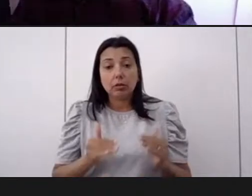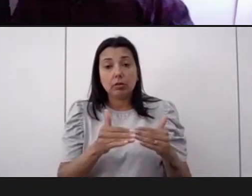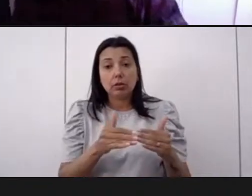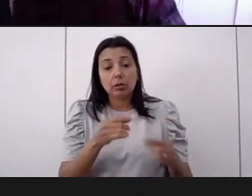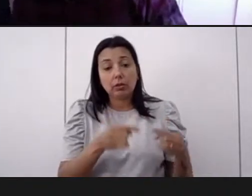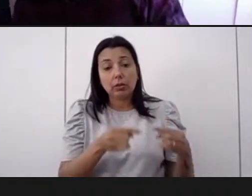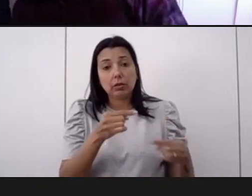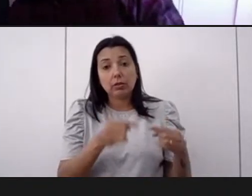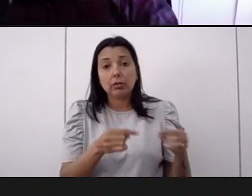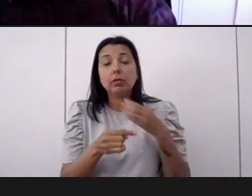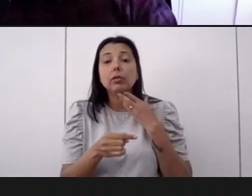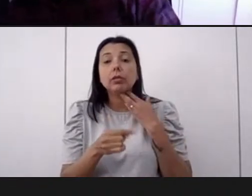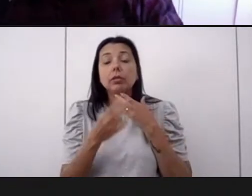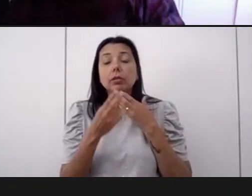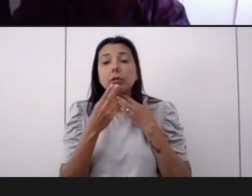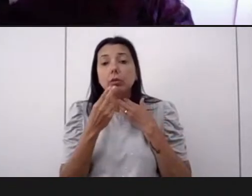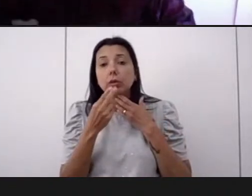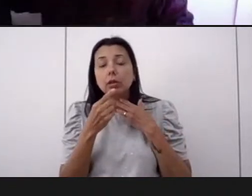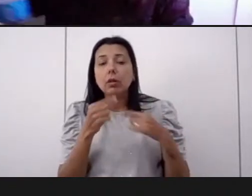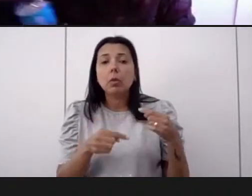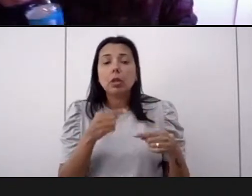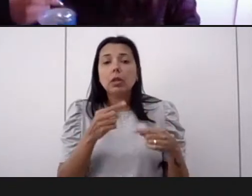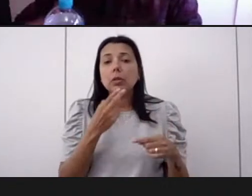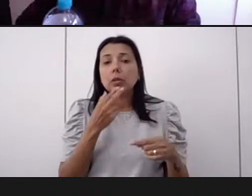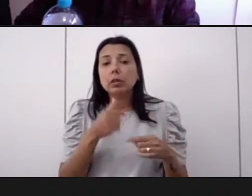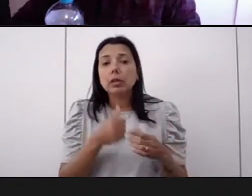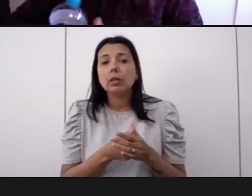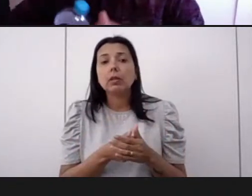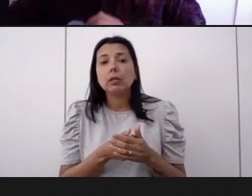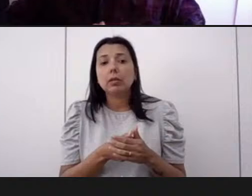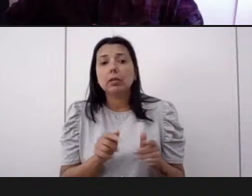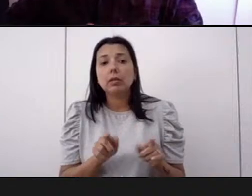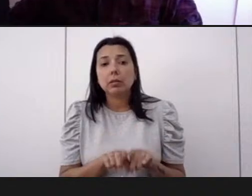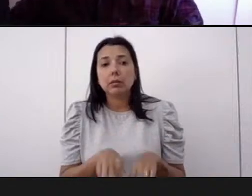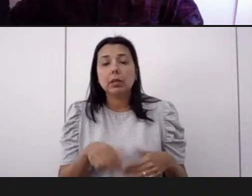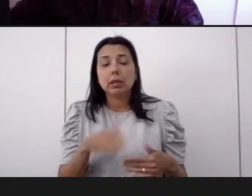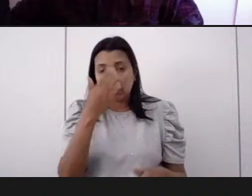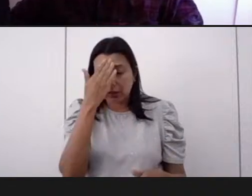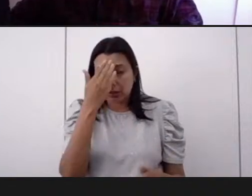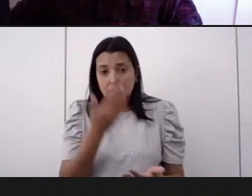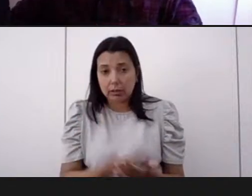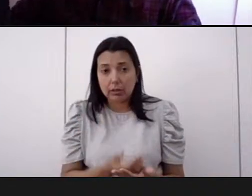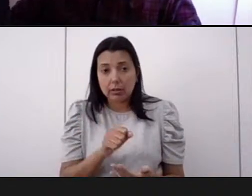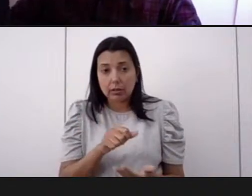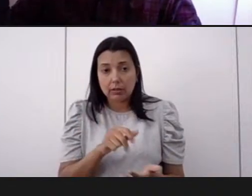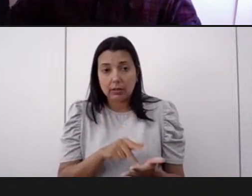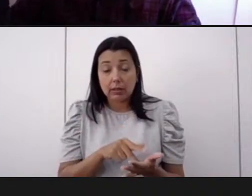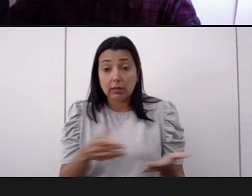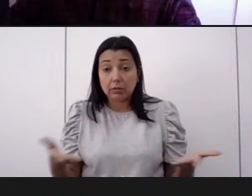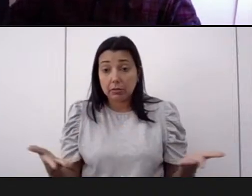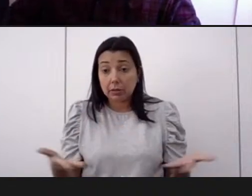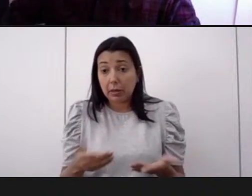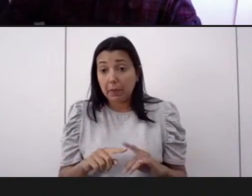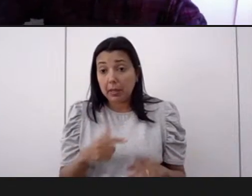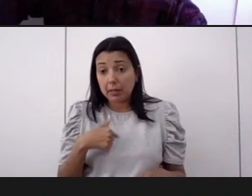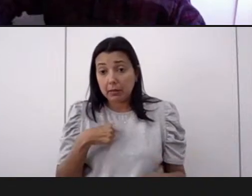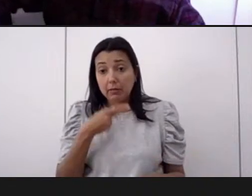nutrition policies. Actually, it's not an exception, I would say,